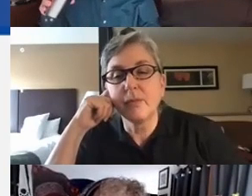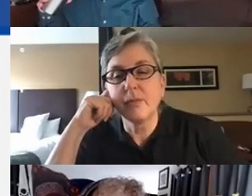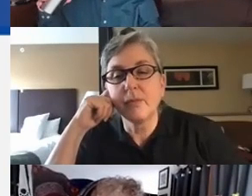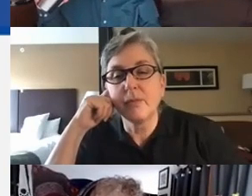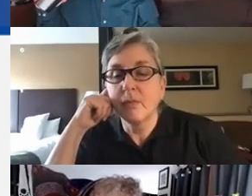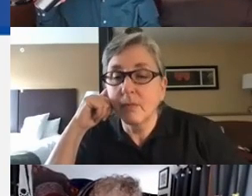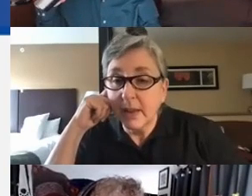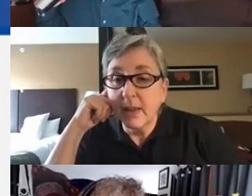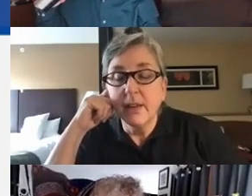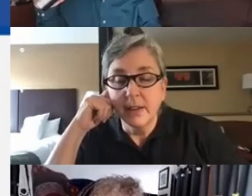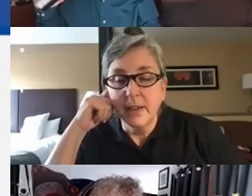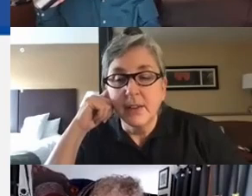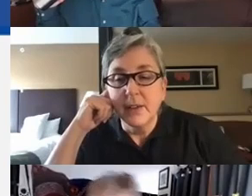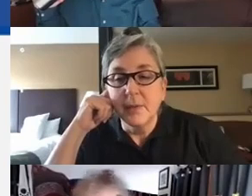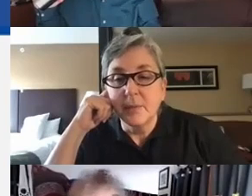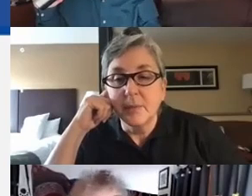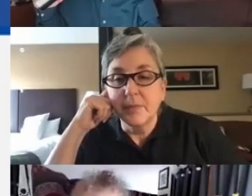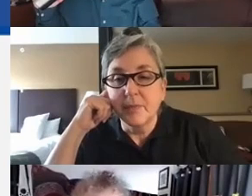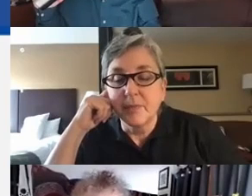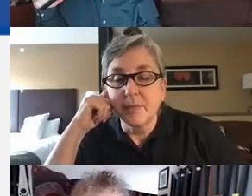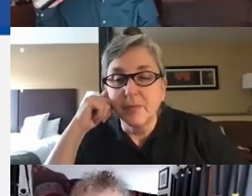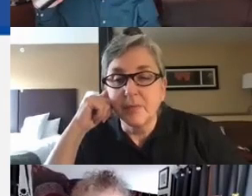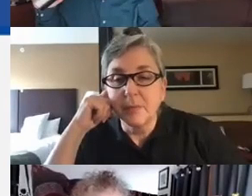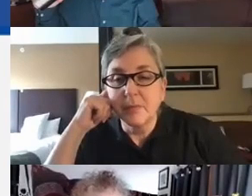a long time. So when individuals are